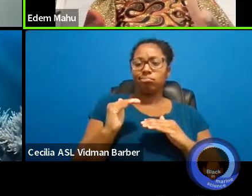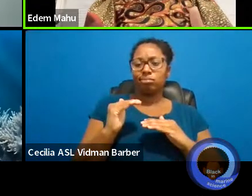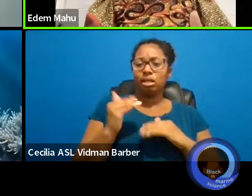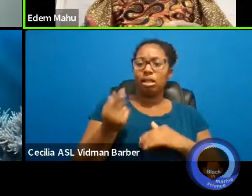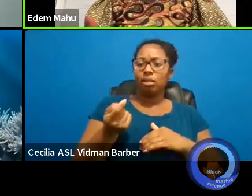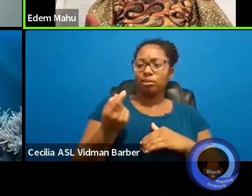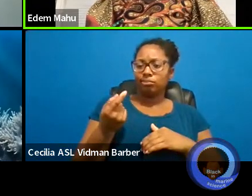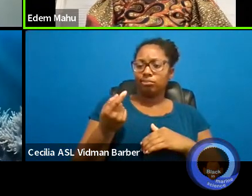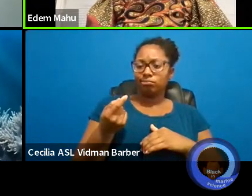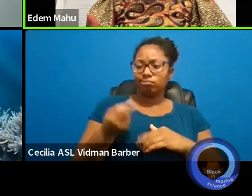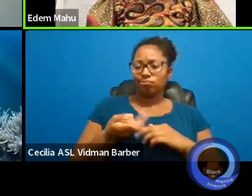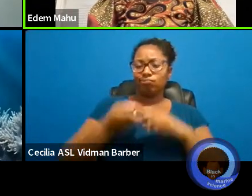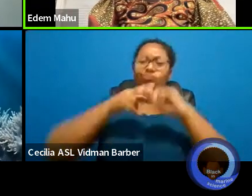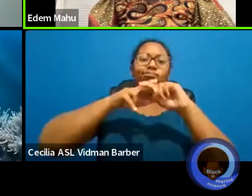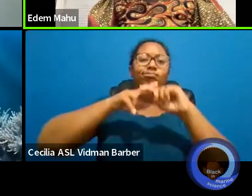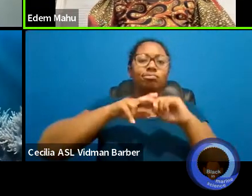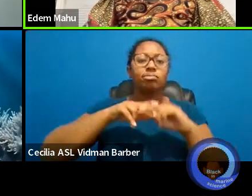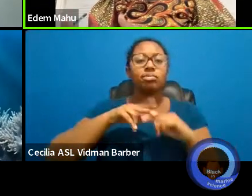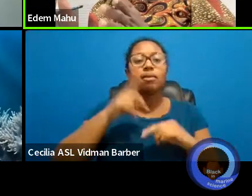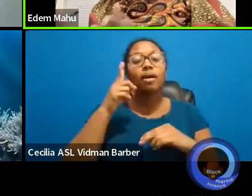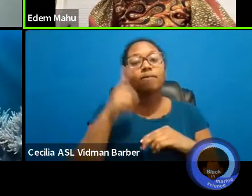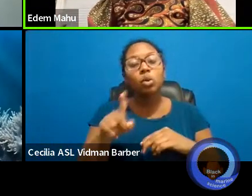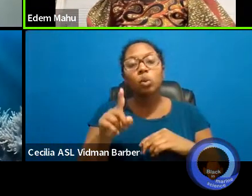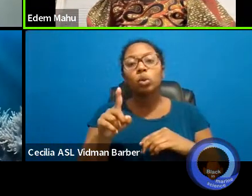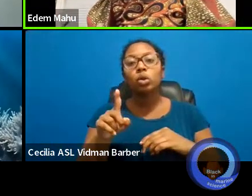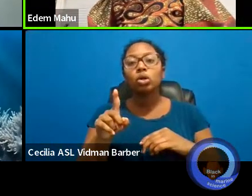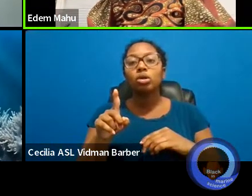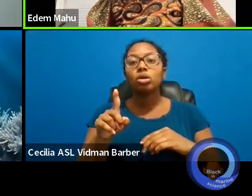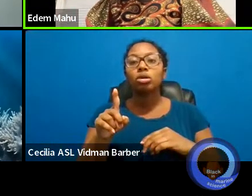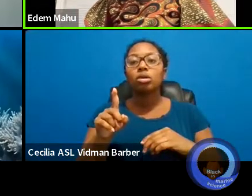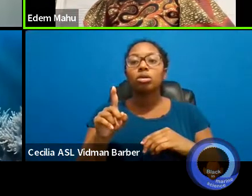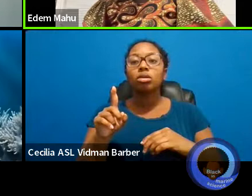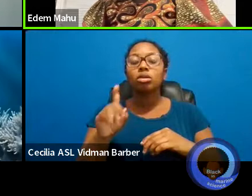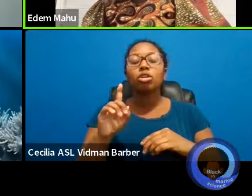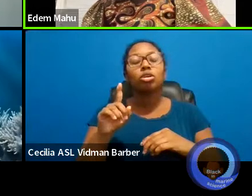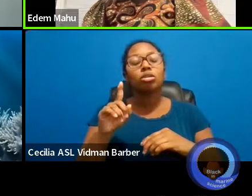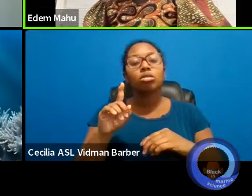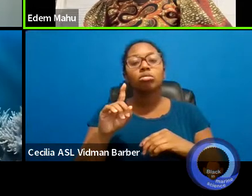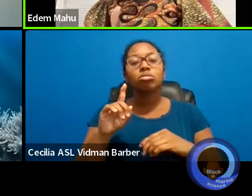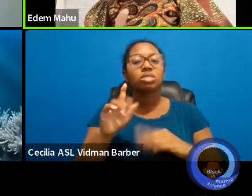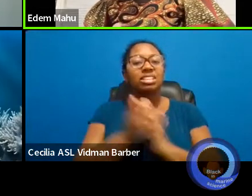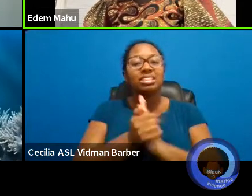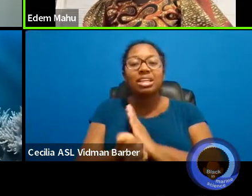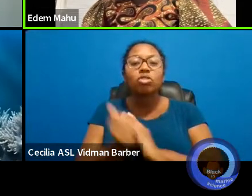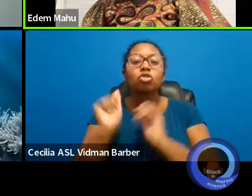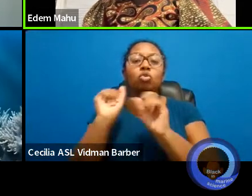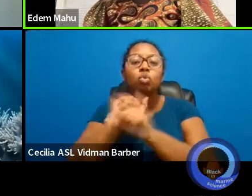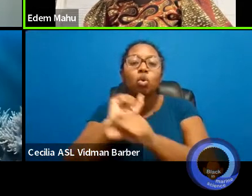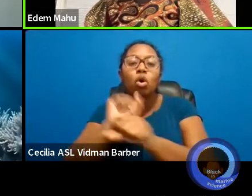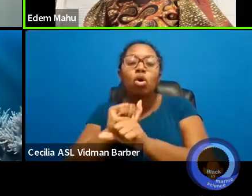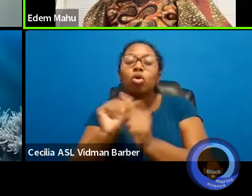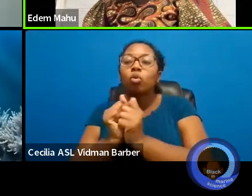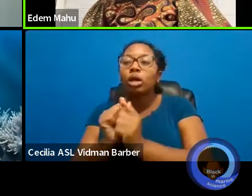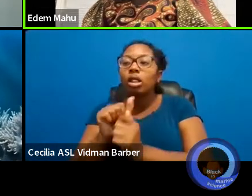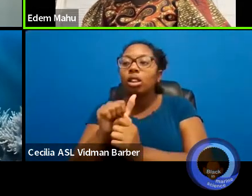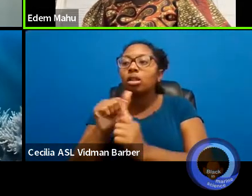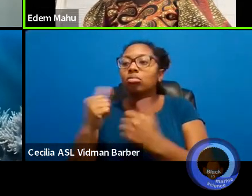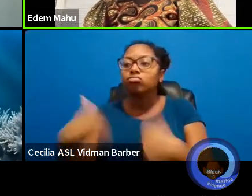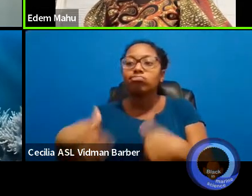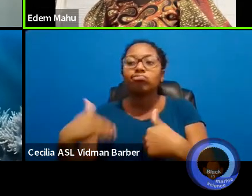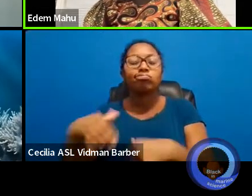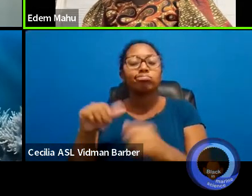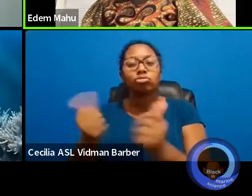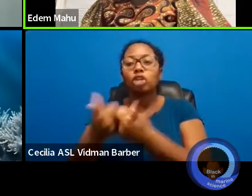that edge to be able to work along with the challenges, that some of the challenges that we face